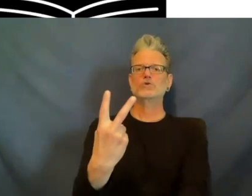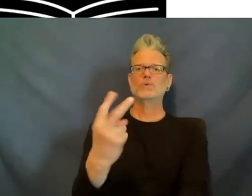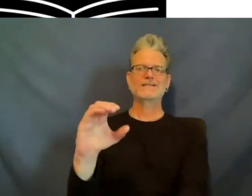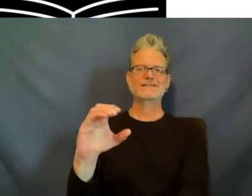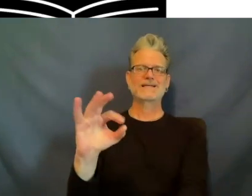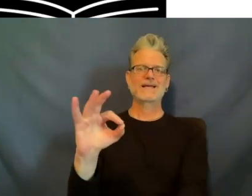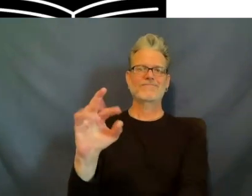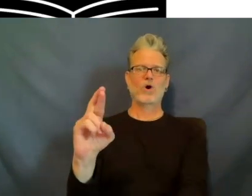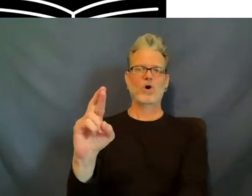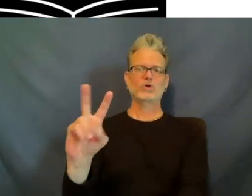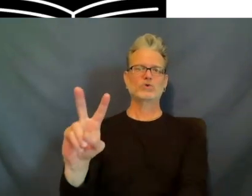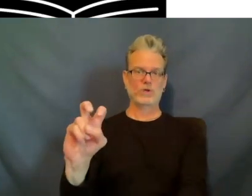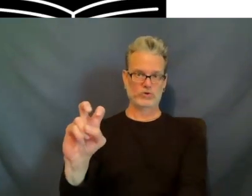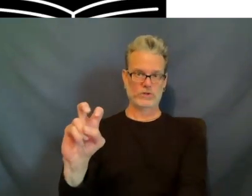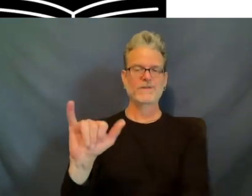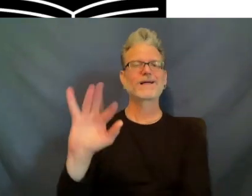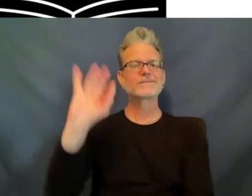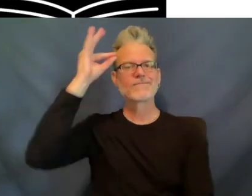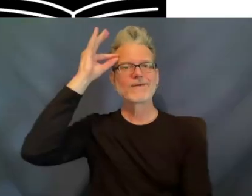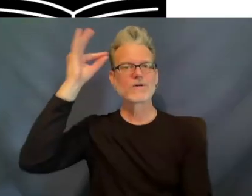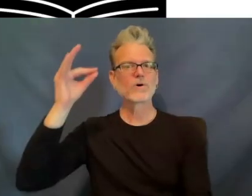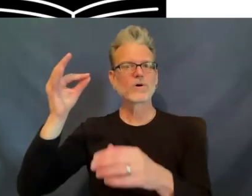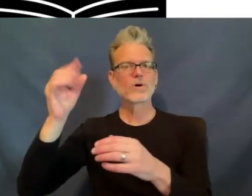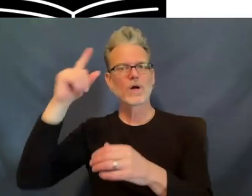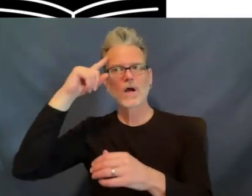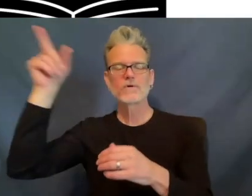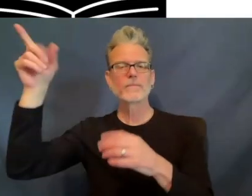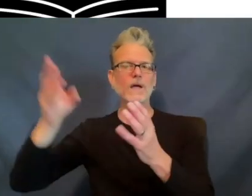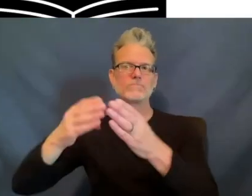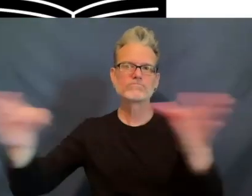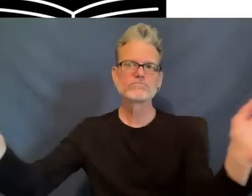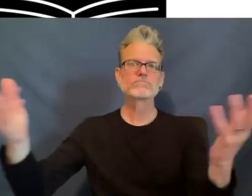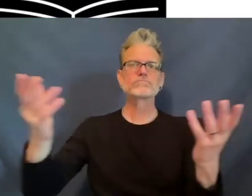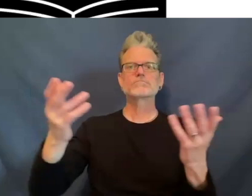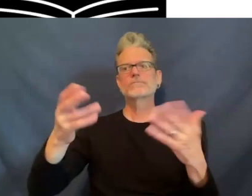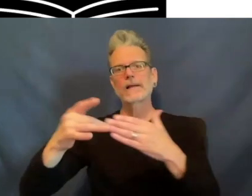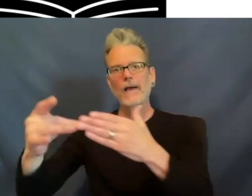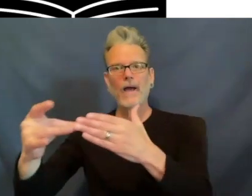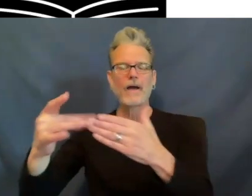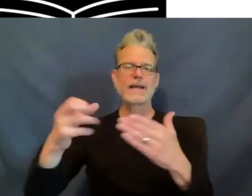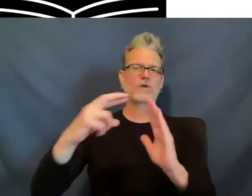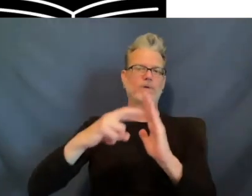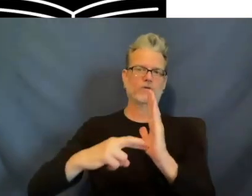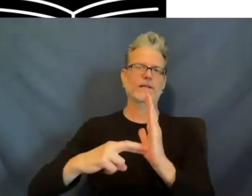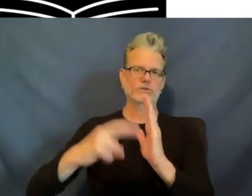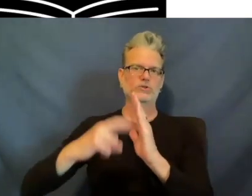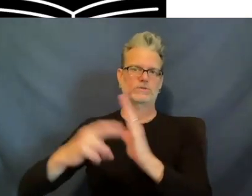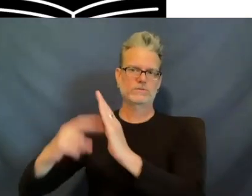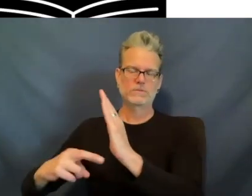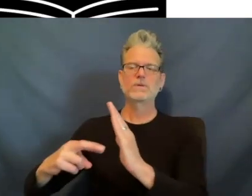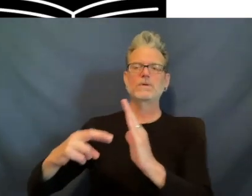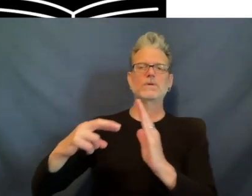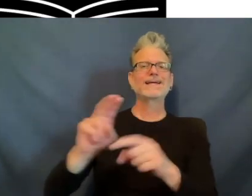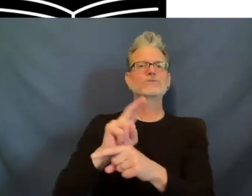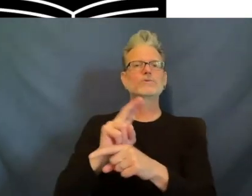200, which is a federal government-wide uniform financial guidance and regulation, and incorporates the use of